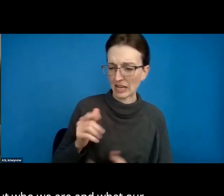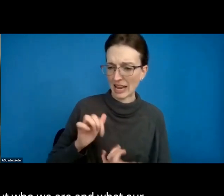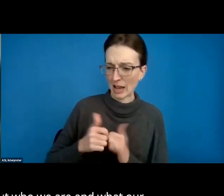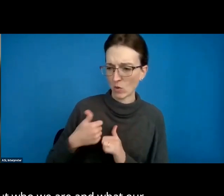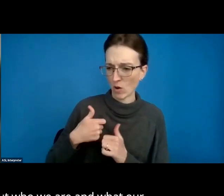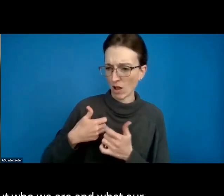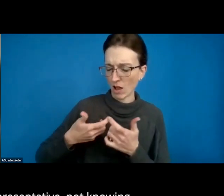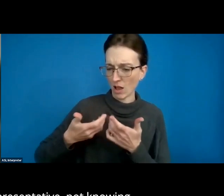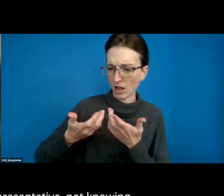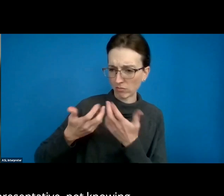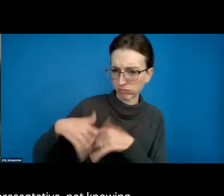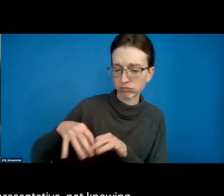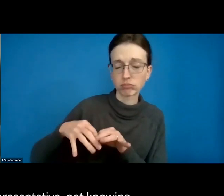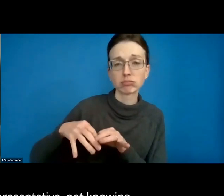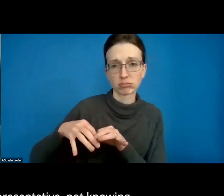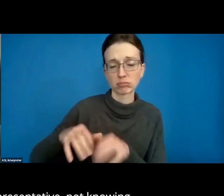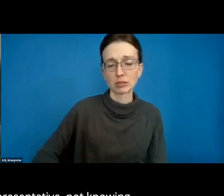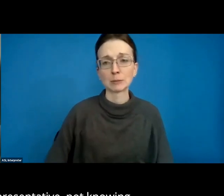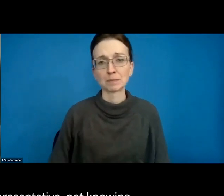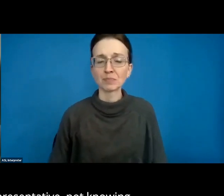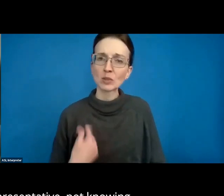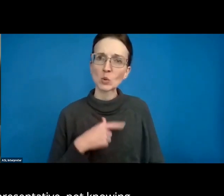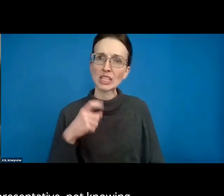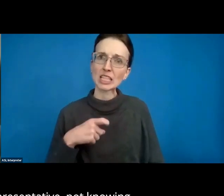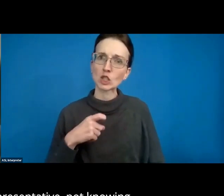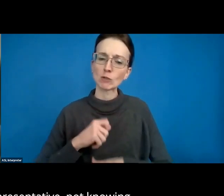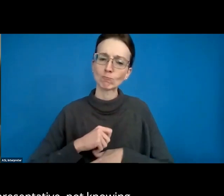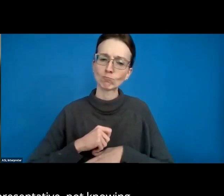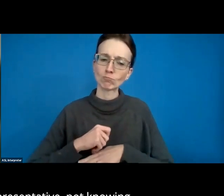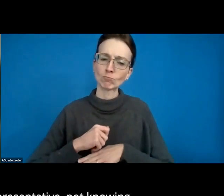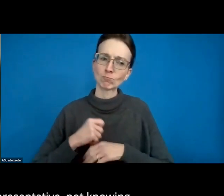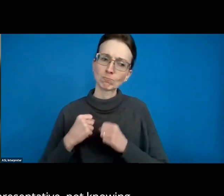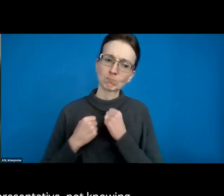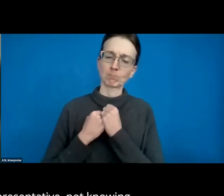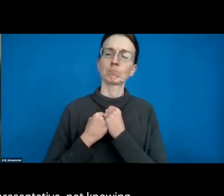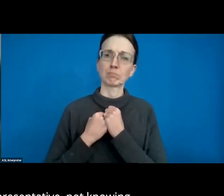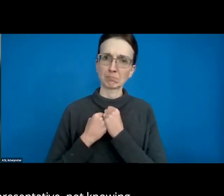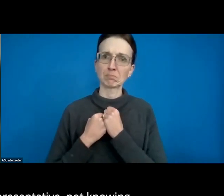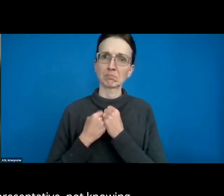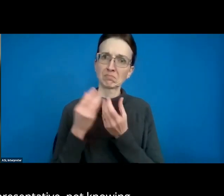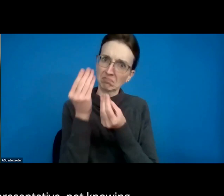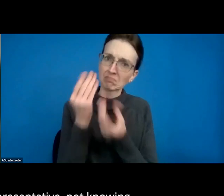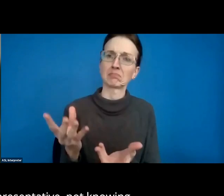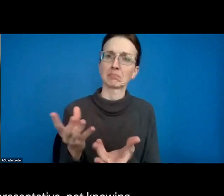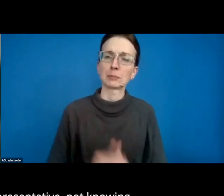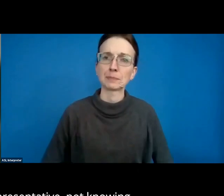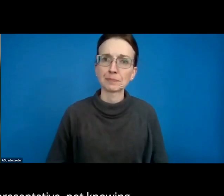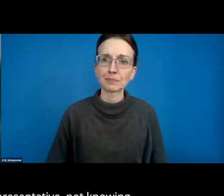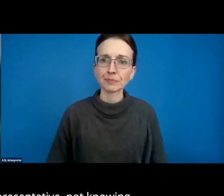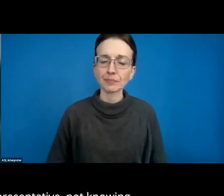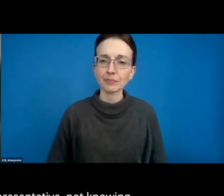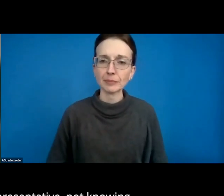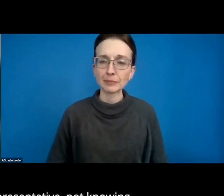a stand. And as someone, as a representative, not